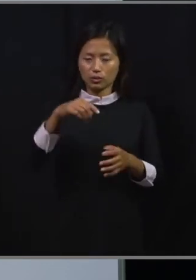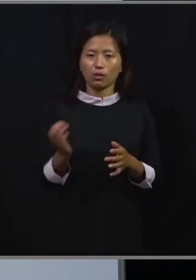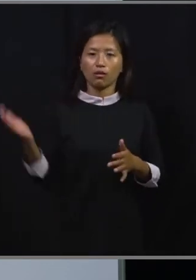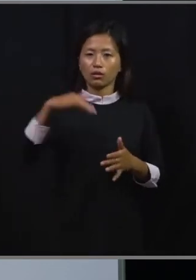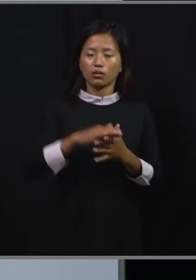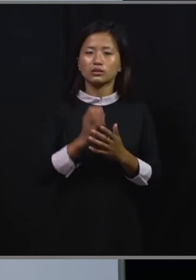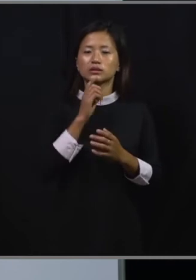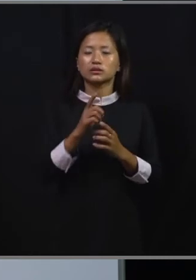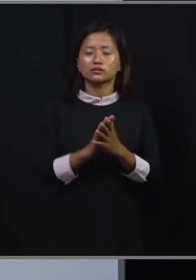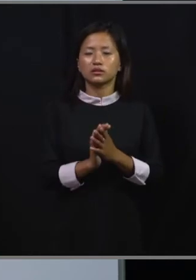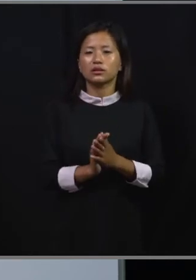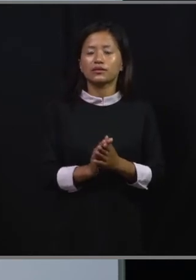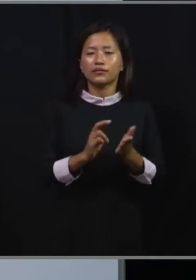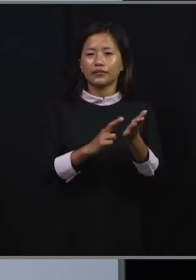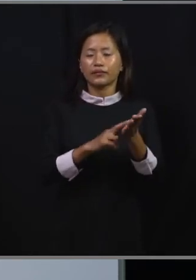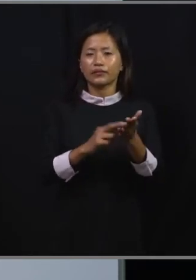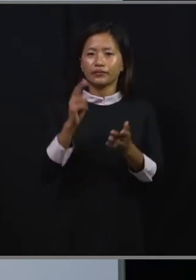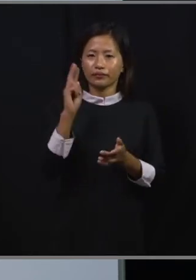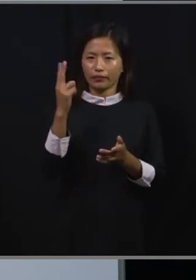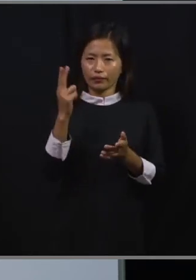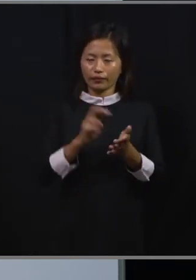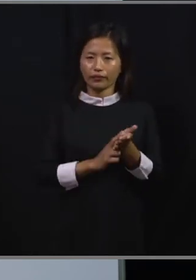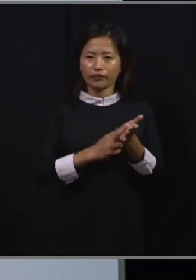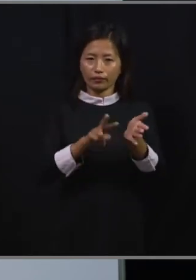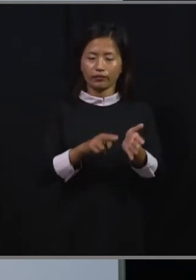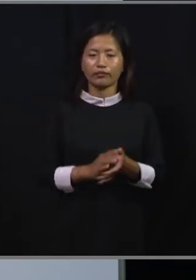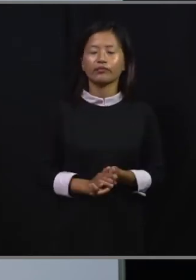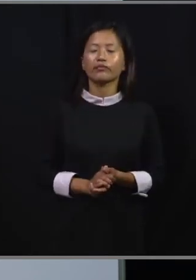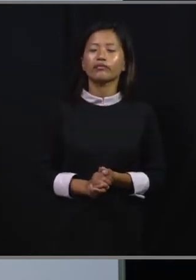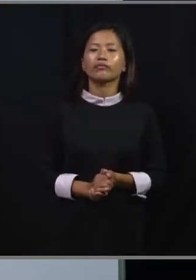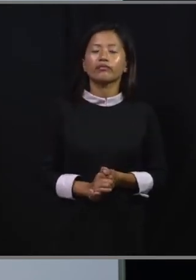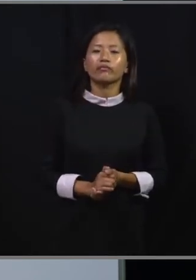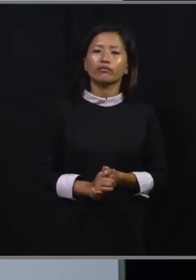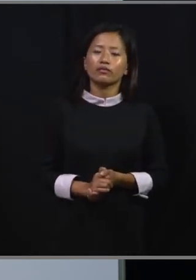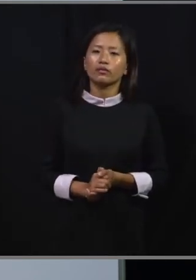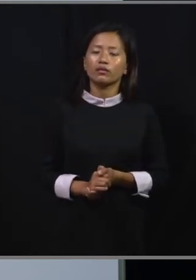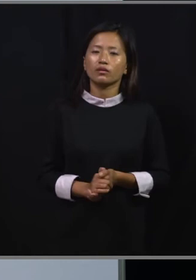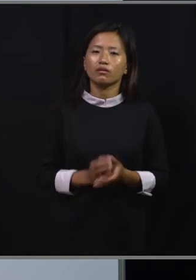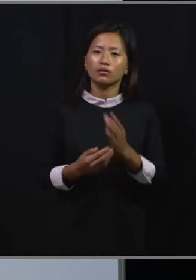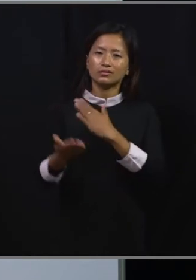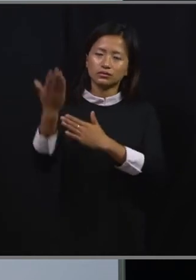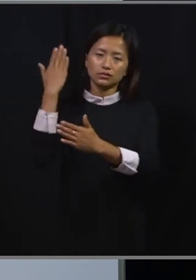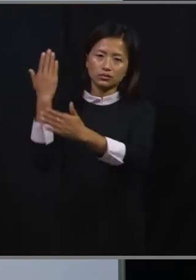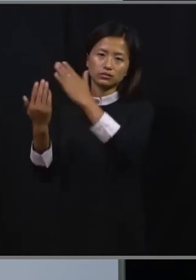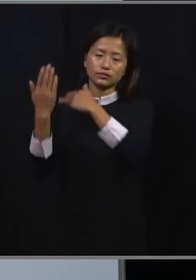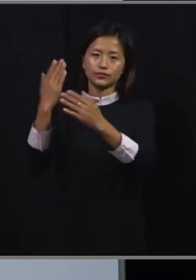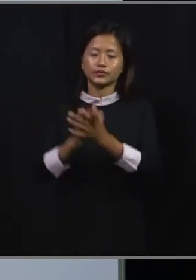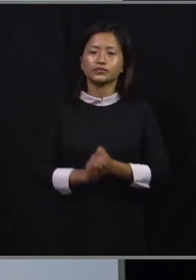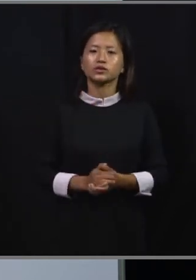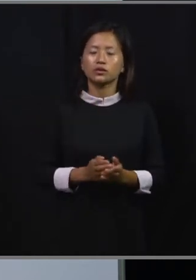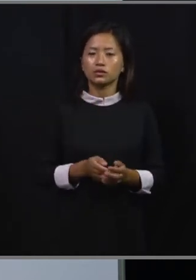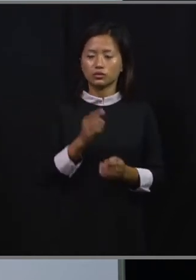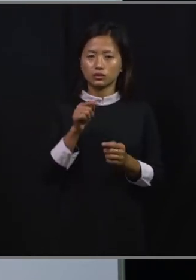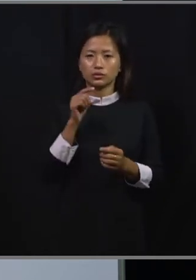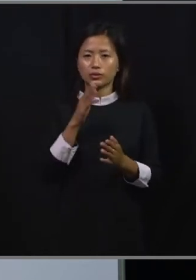now we are believing in this century. We are assuming light has dual nature. Okay, so this is about the history, dear students. You go through the